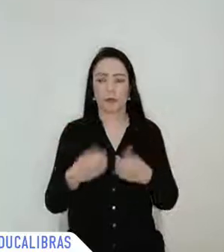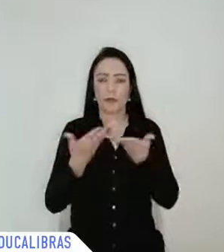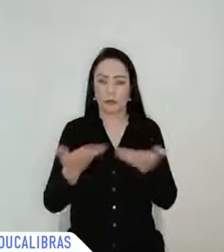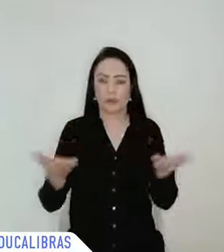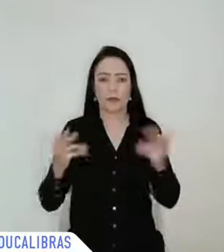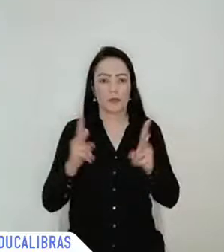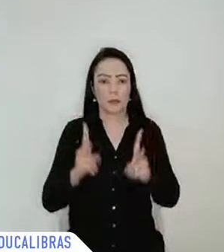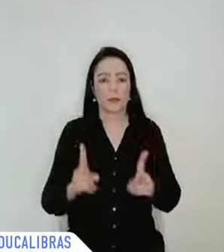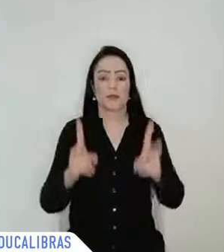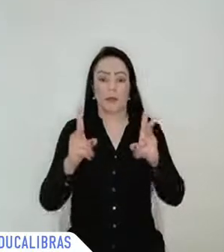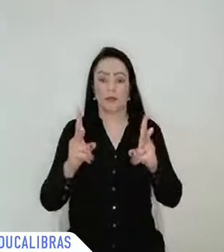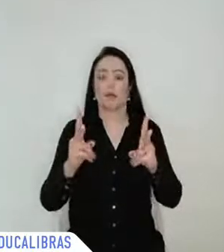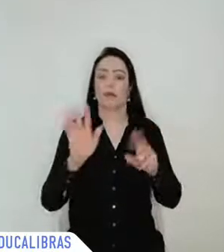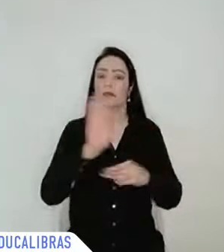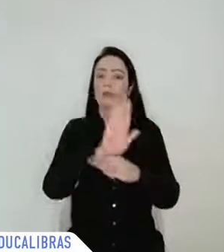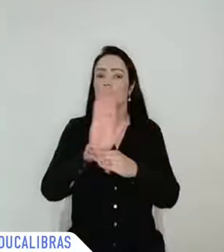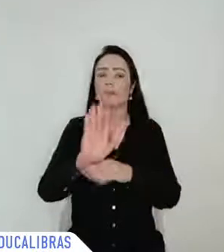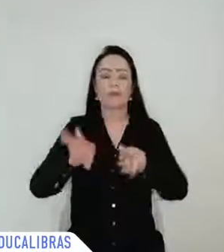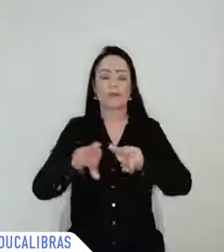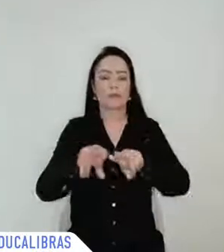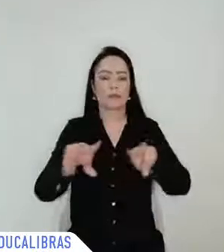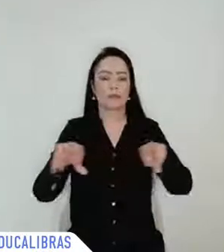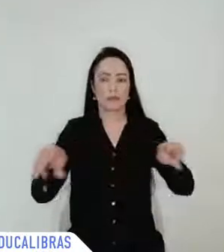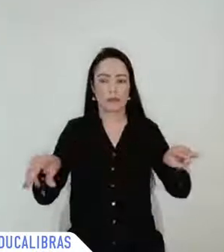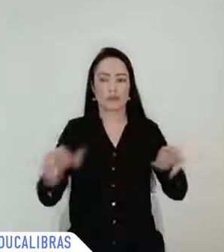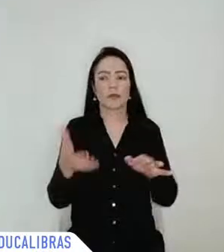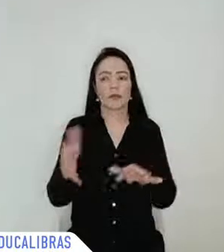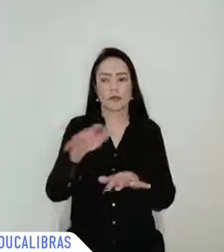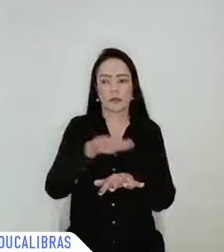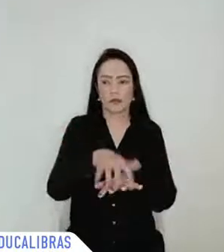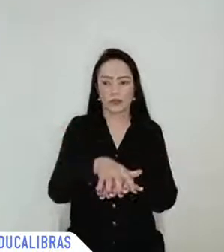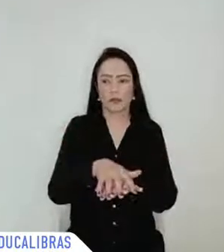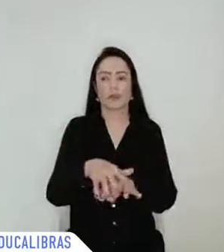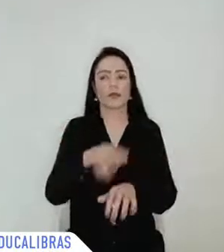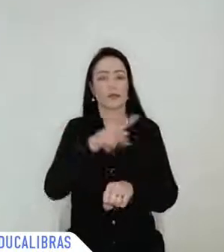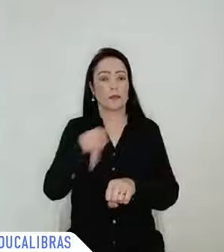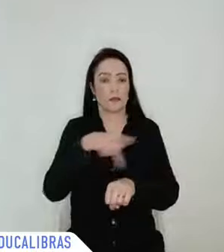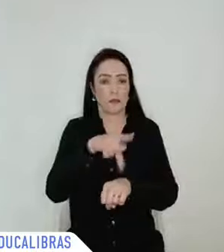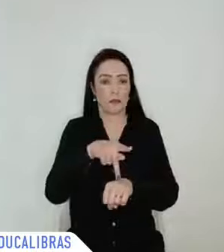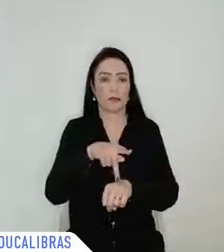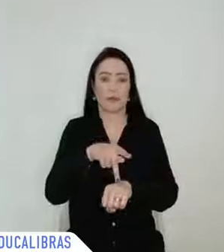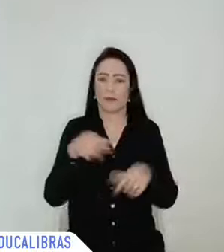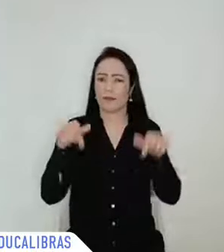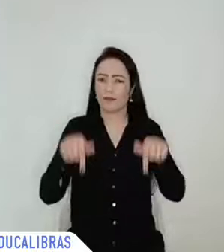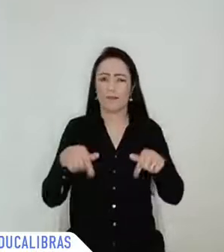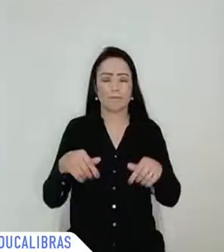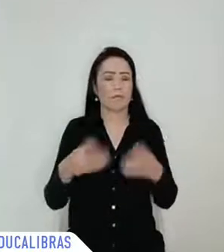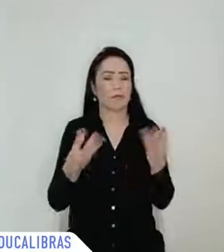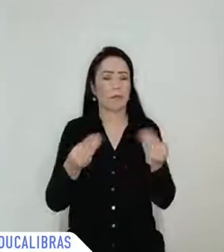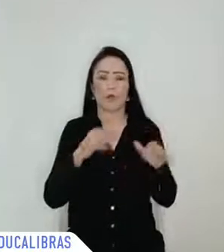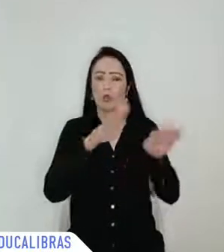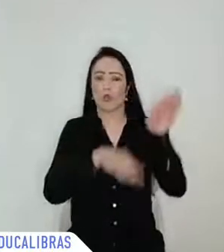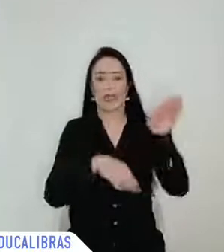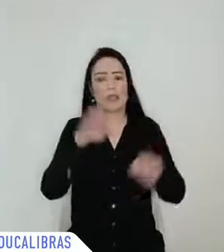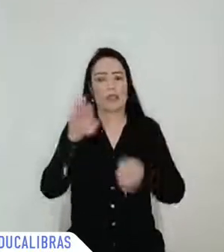space that is so essential for us to continue to develop